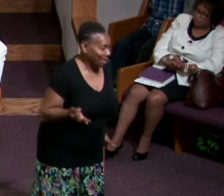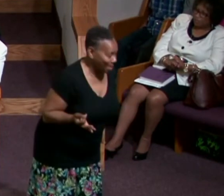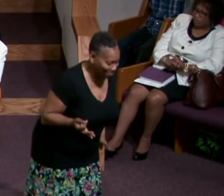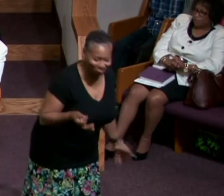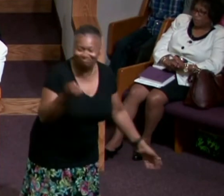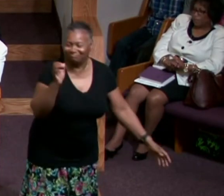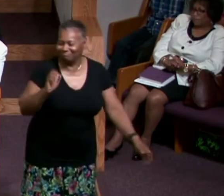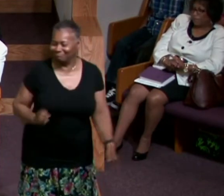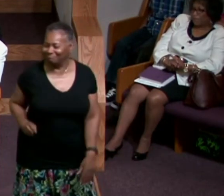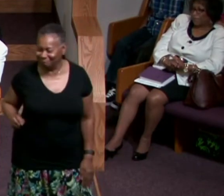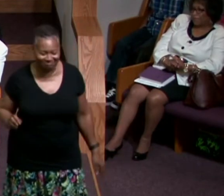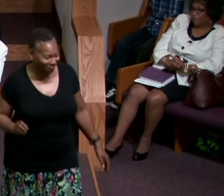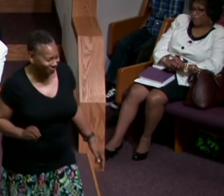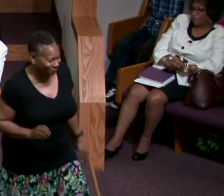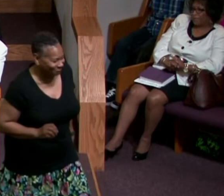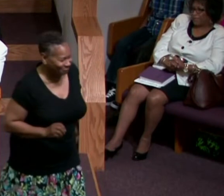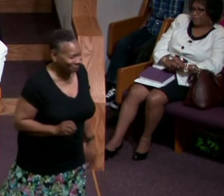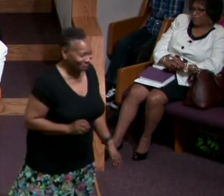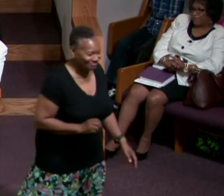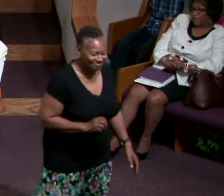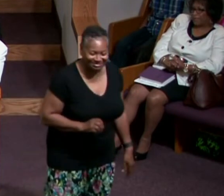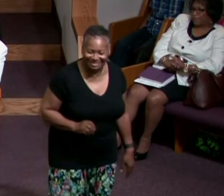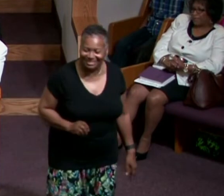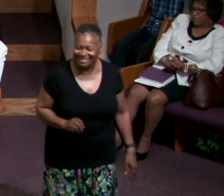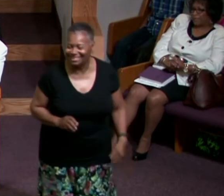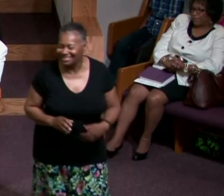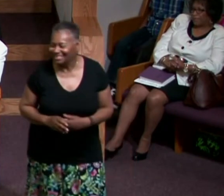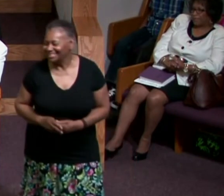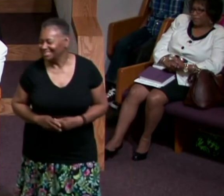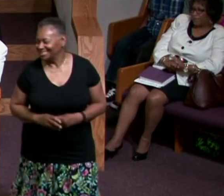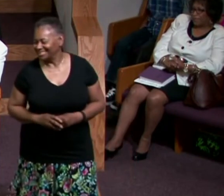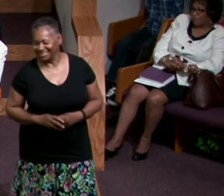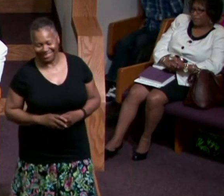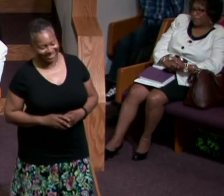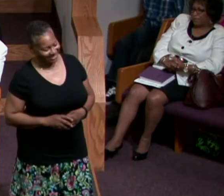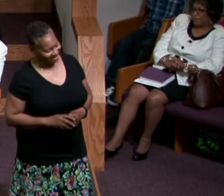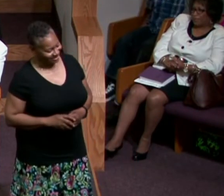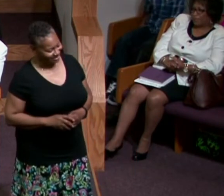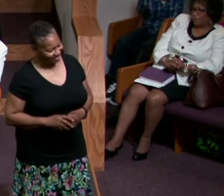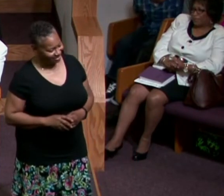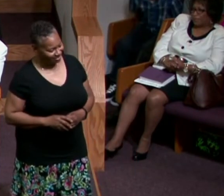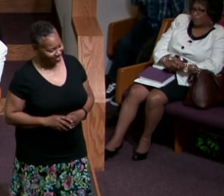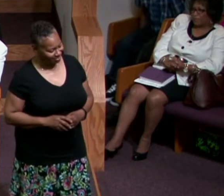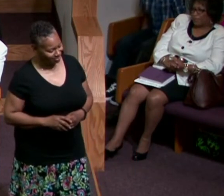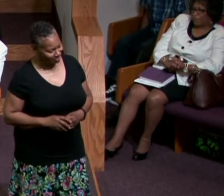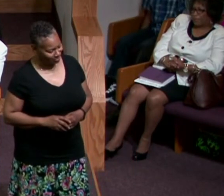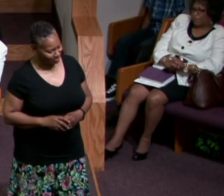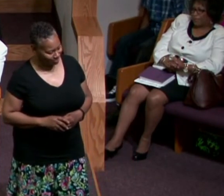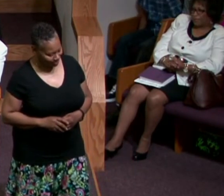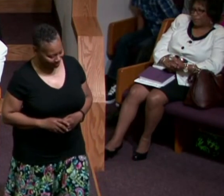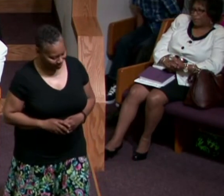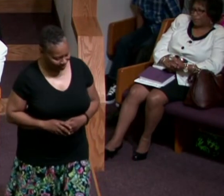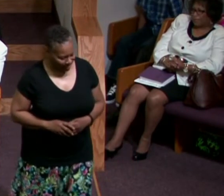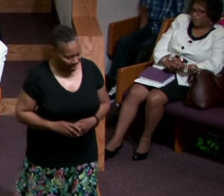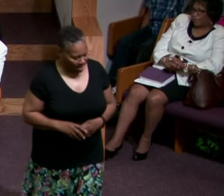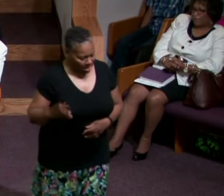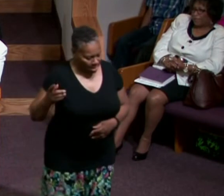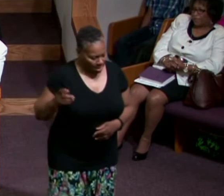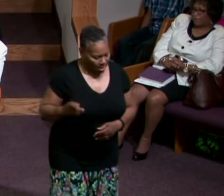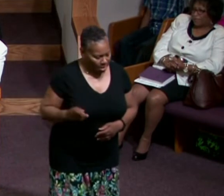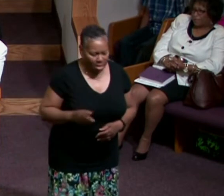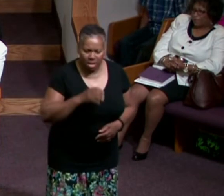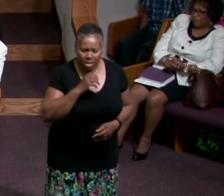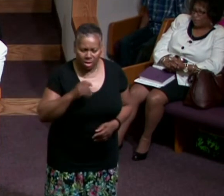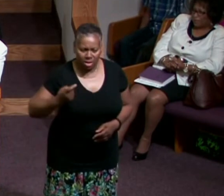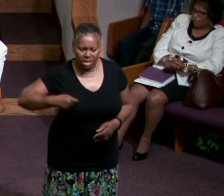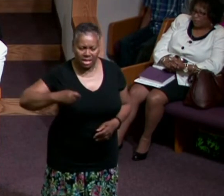Ain't doing a thing. But we need some men to teach our young boys, if you're